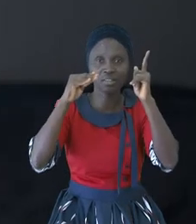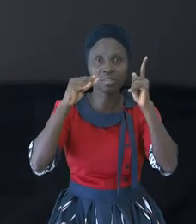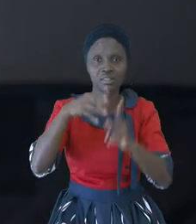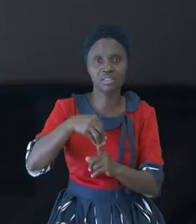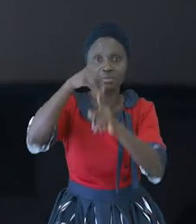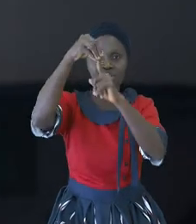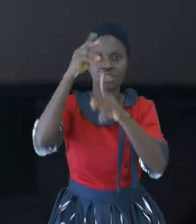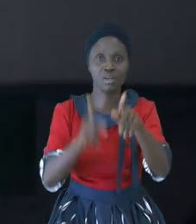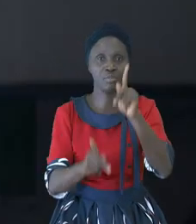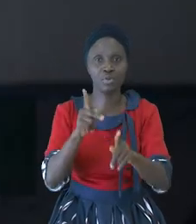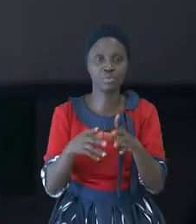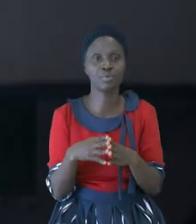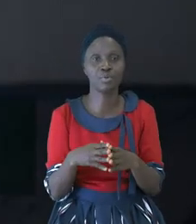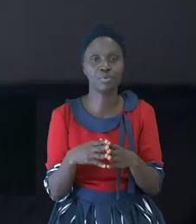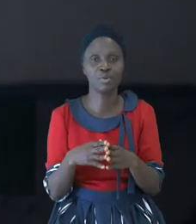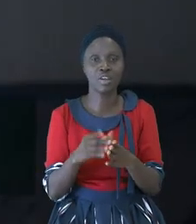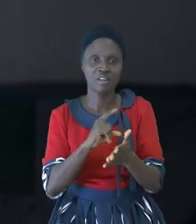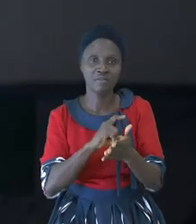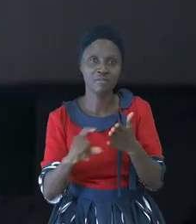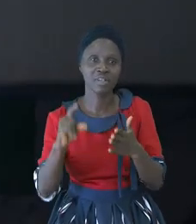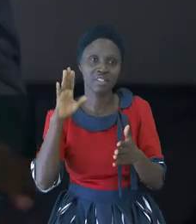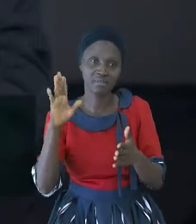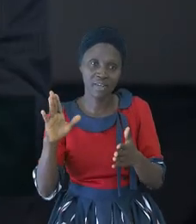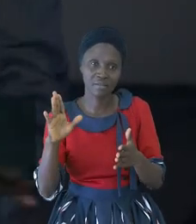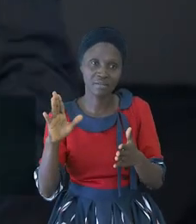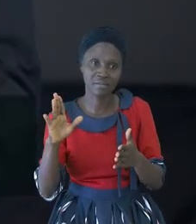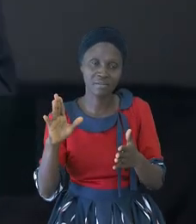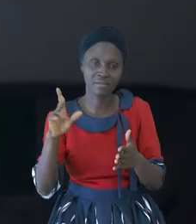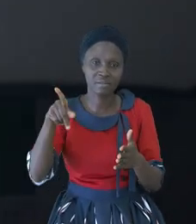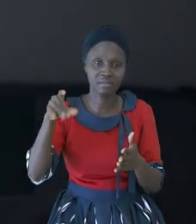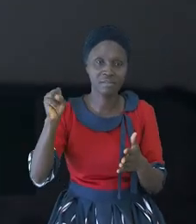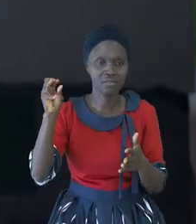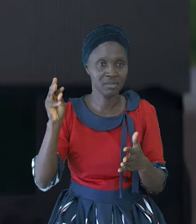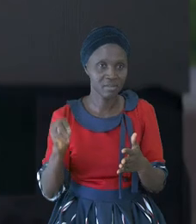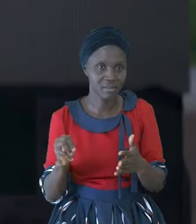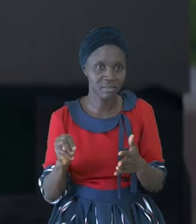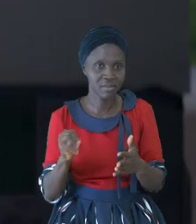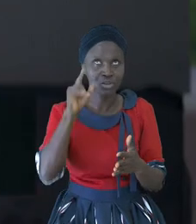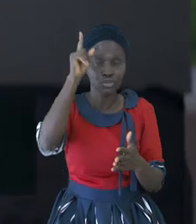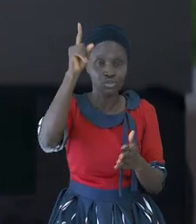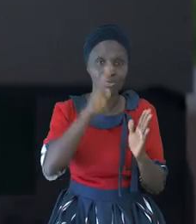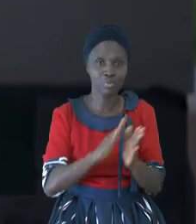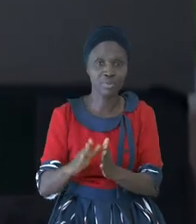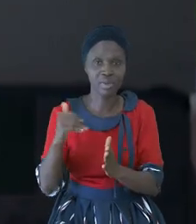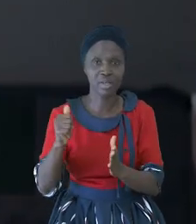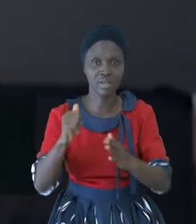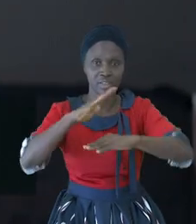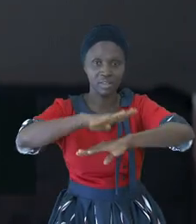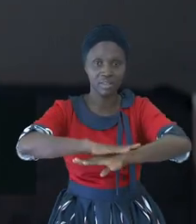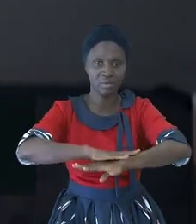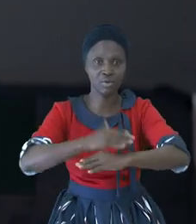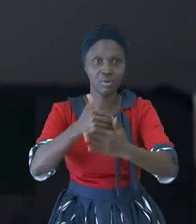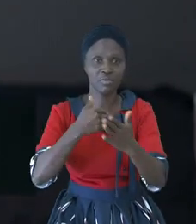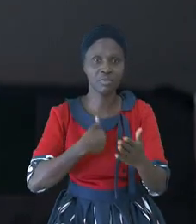5, that preparest a table before me in the presence of mine enemies. Thou